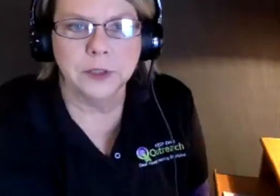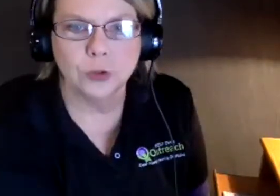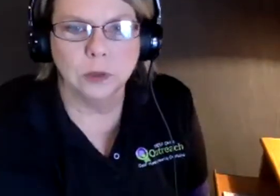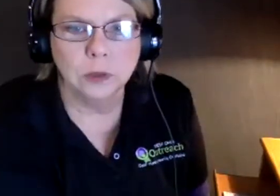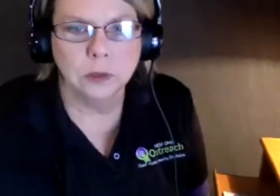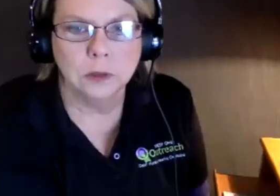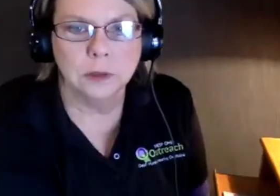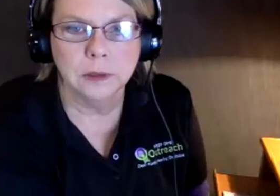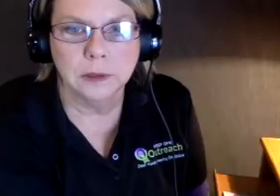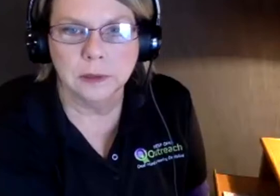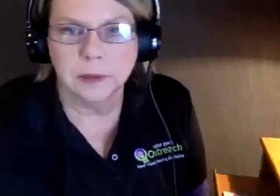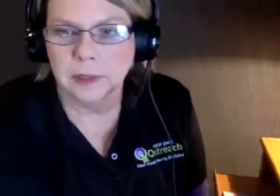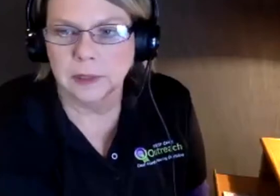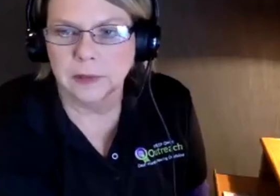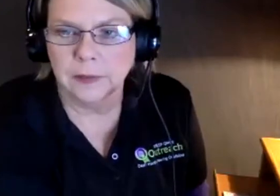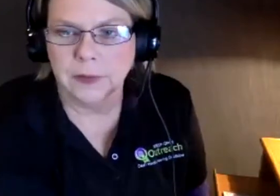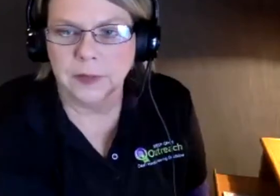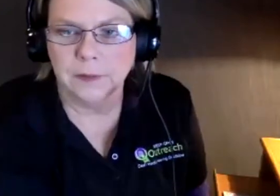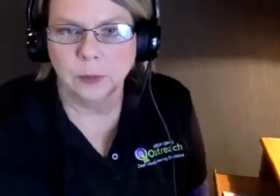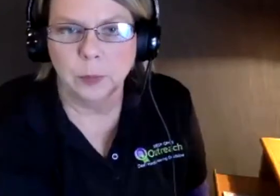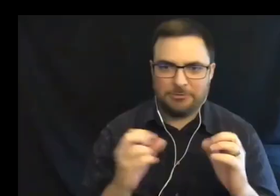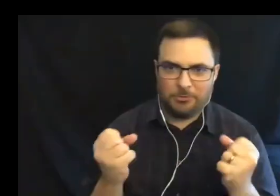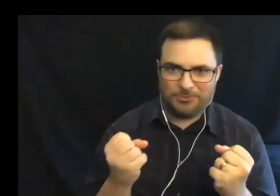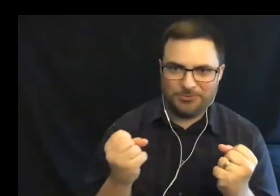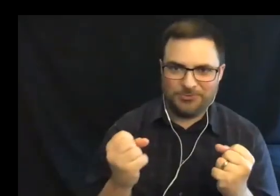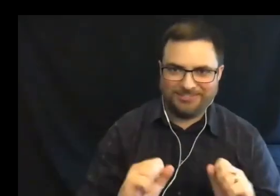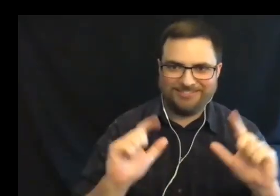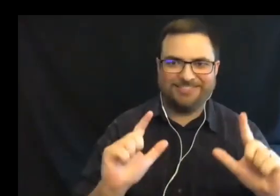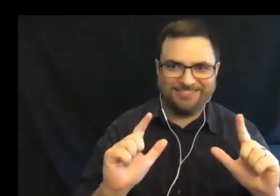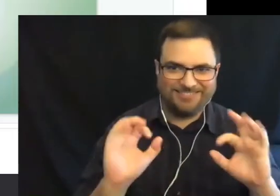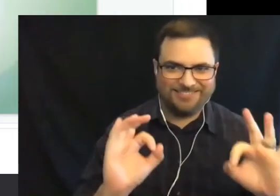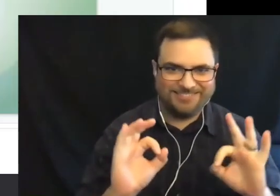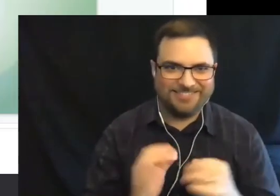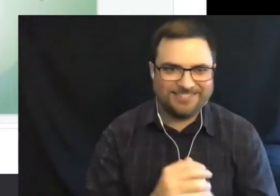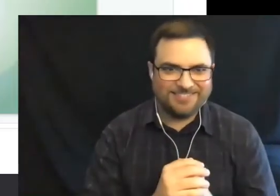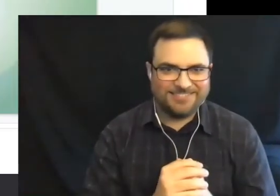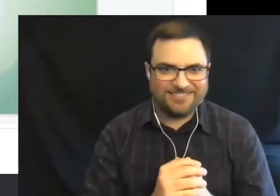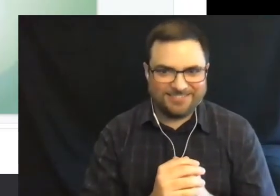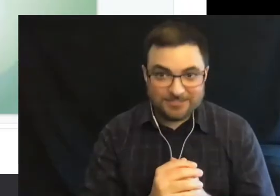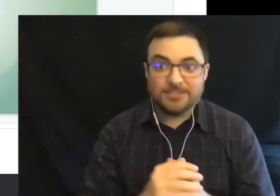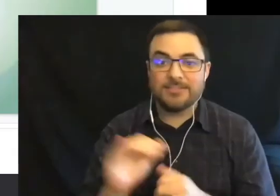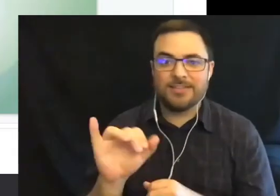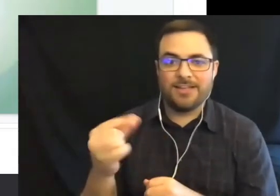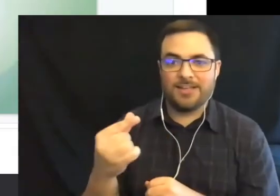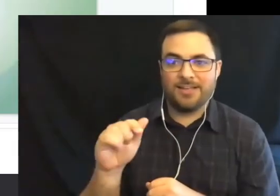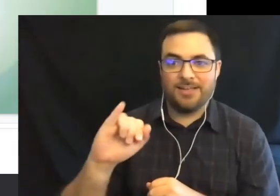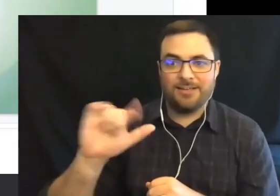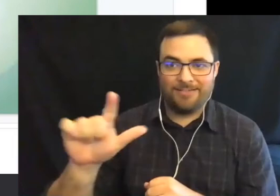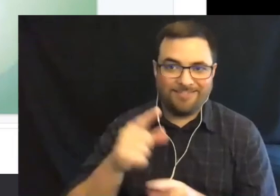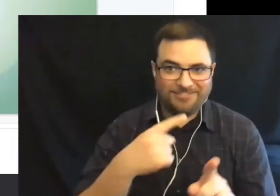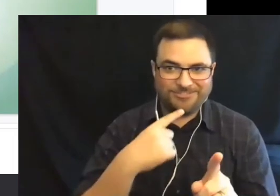common visual. And let's see if I can pick the right one today, because like Gail said, everything